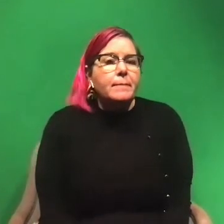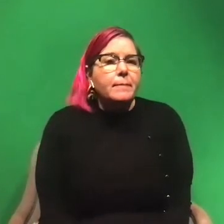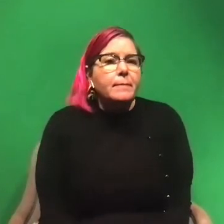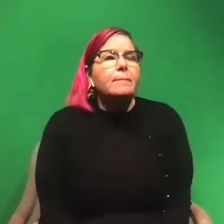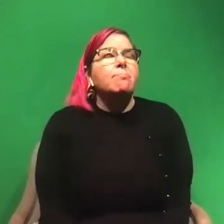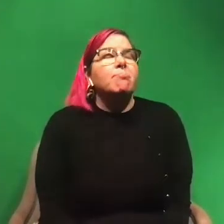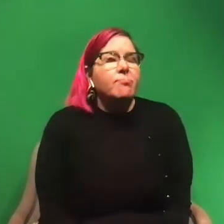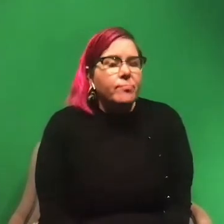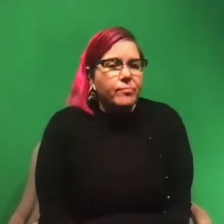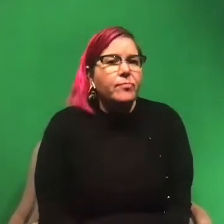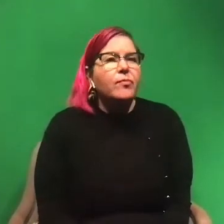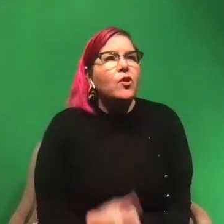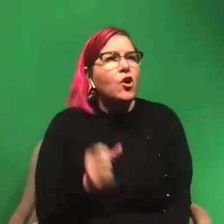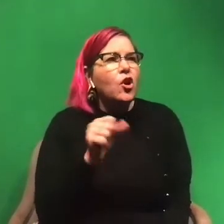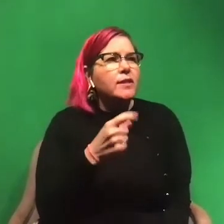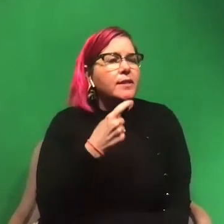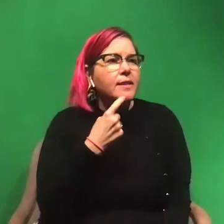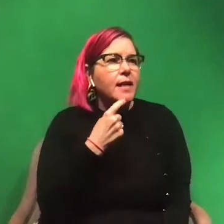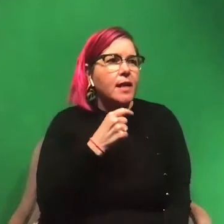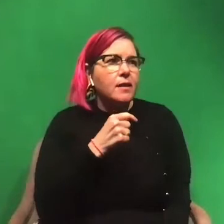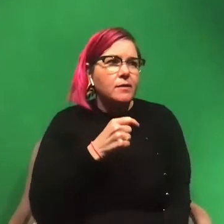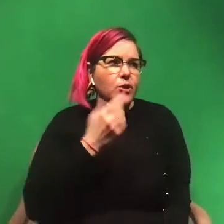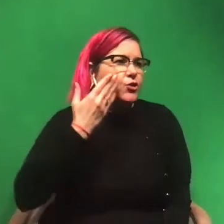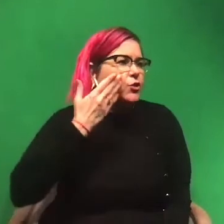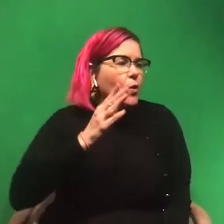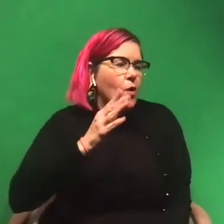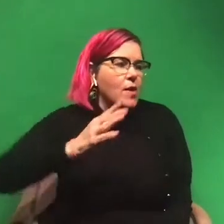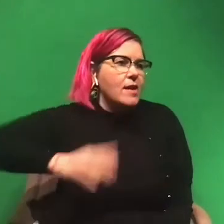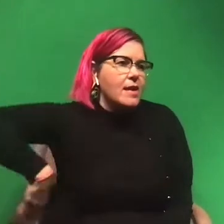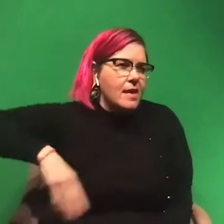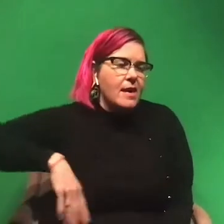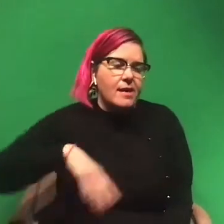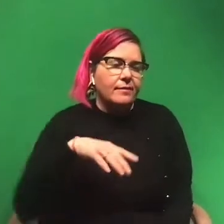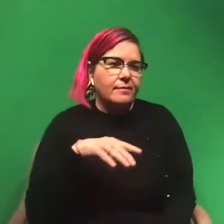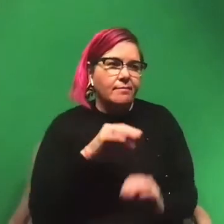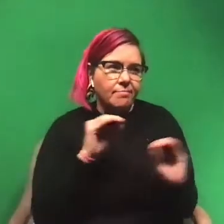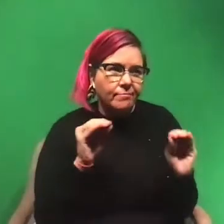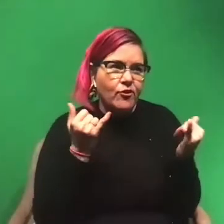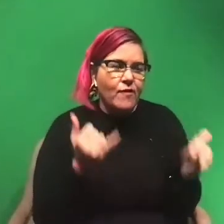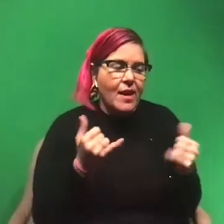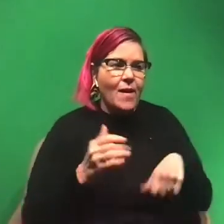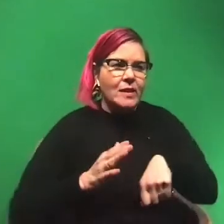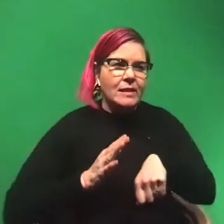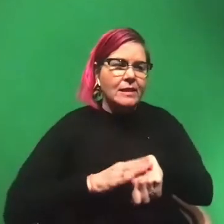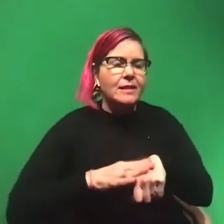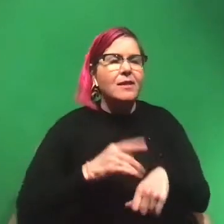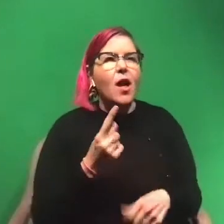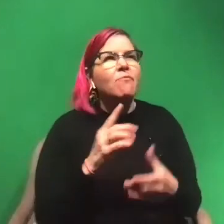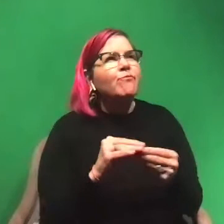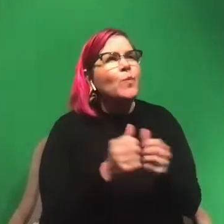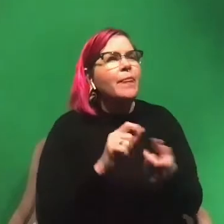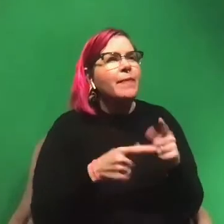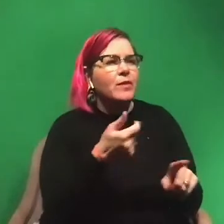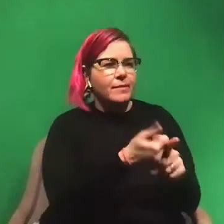Awesome. We can always say like none that we know of yet, and then that hedges our bets. We always gonna have I was talking to one of my friends who's not a